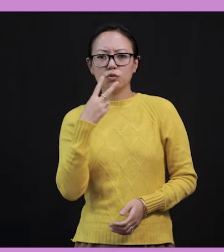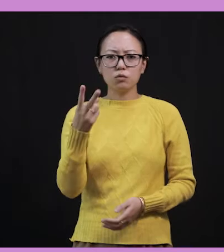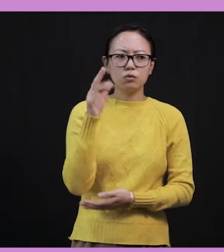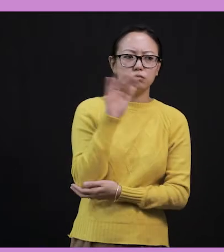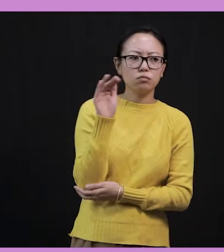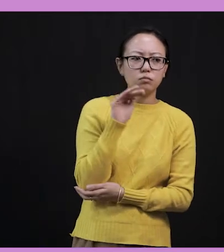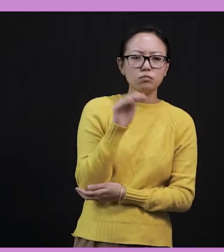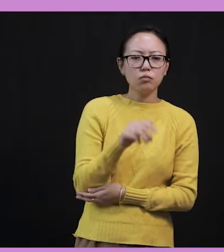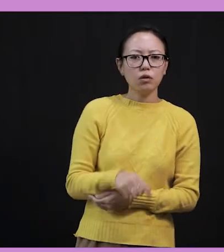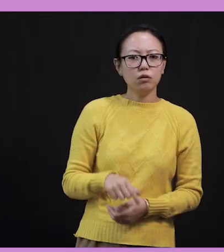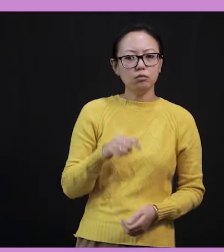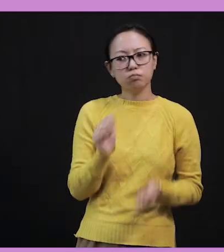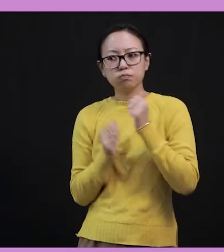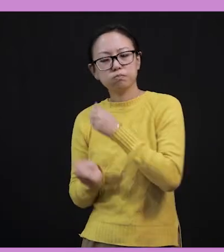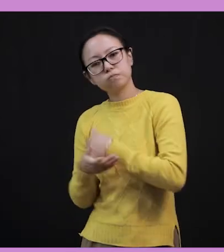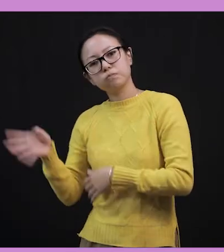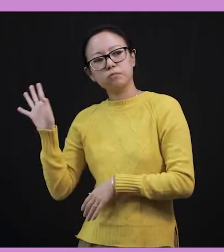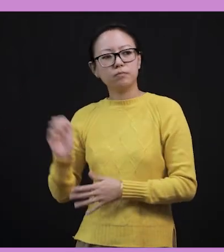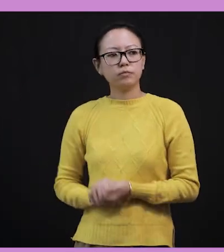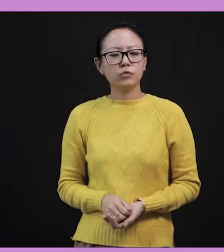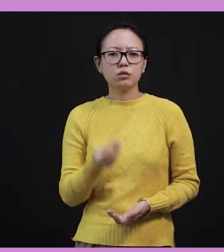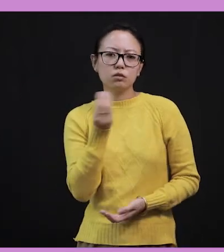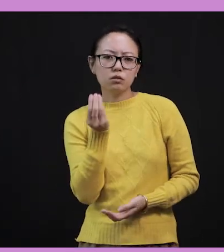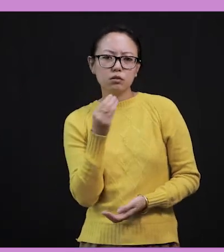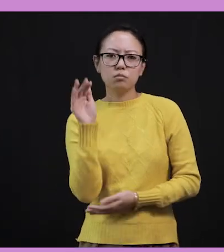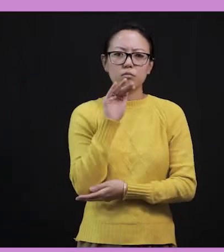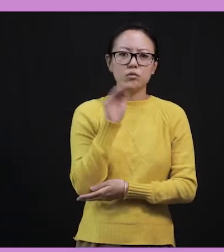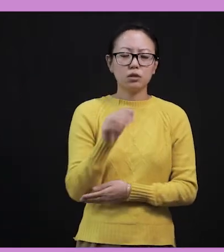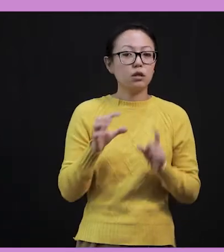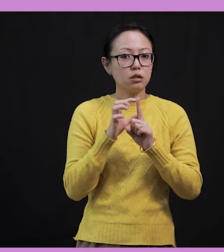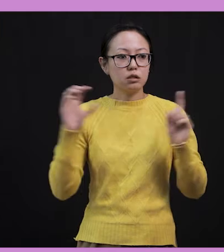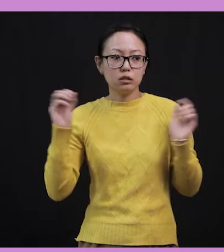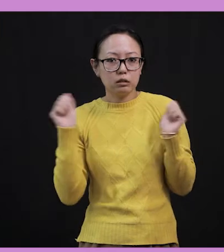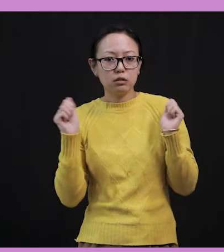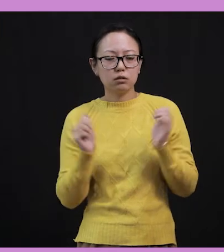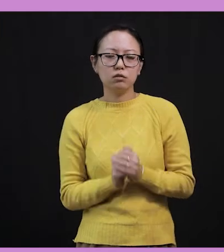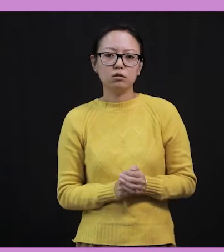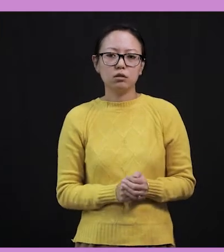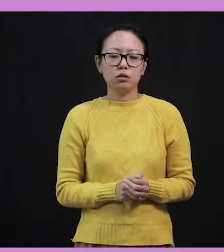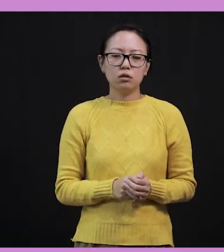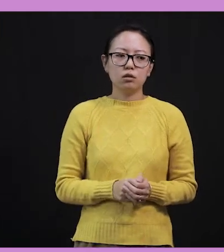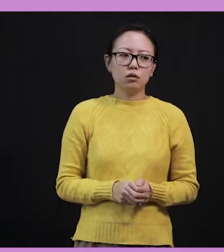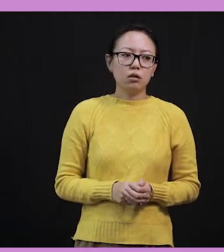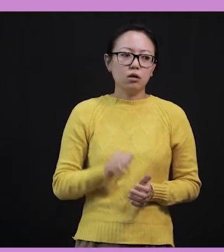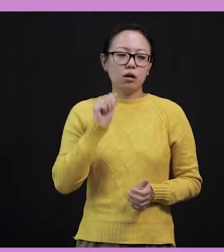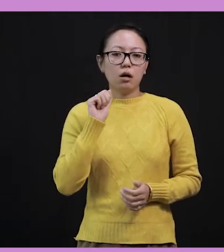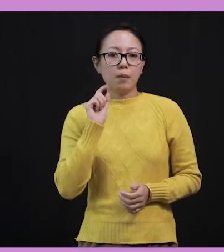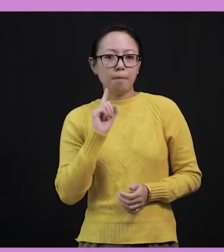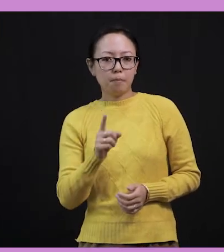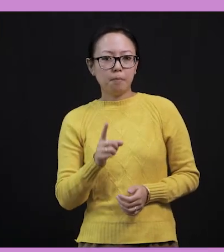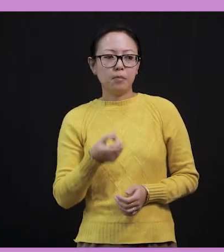snake and ran away. Some snakes are dangerous, they say, but mothers